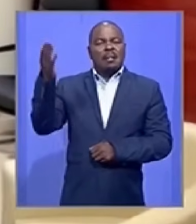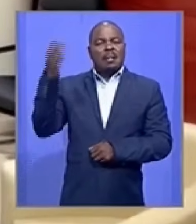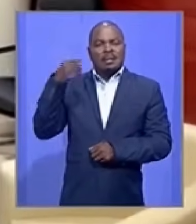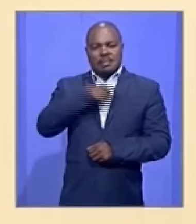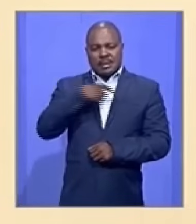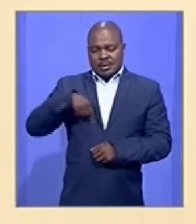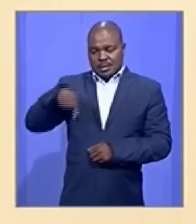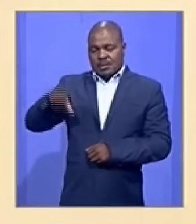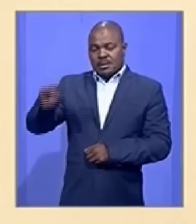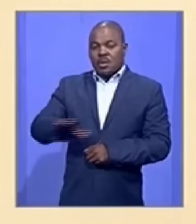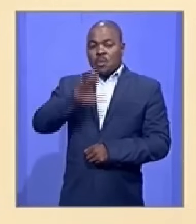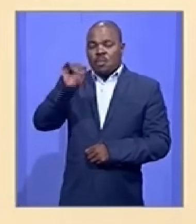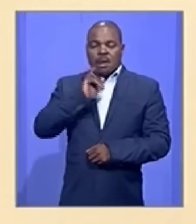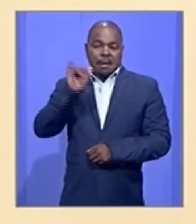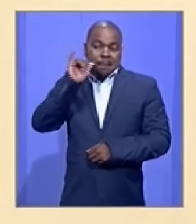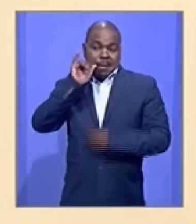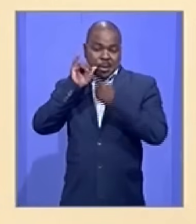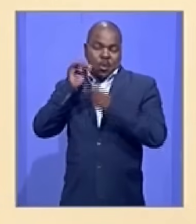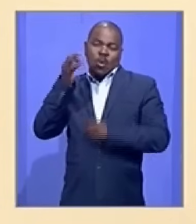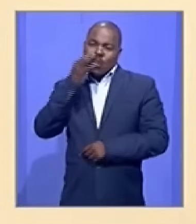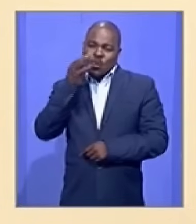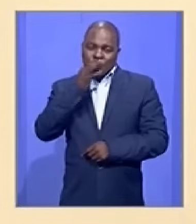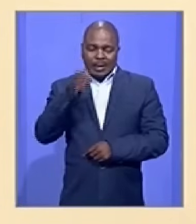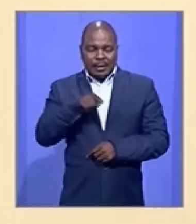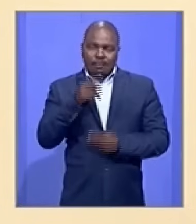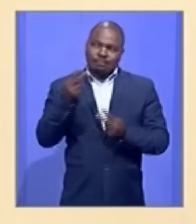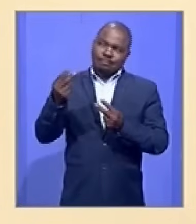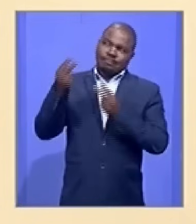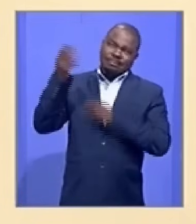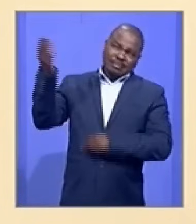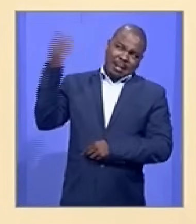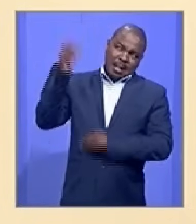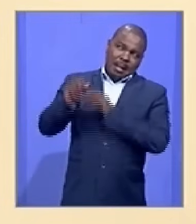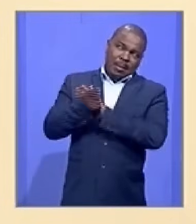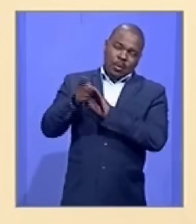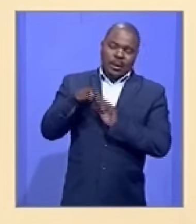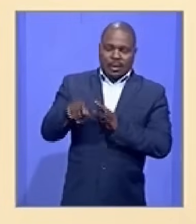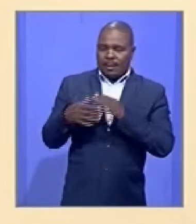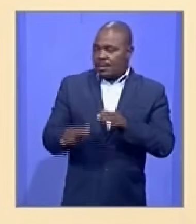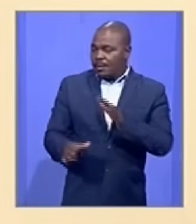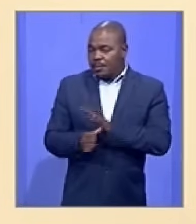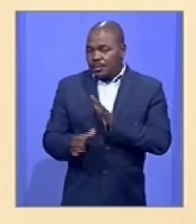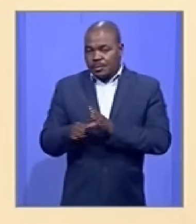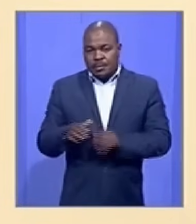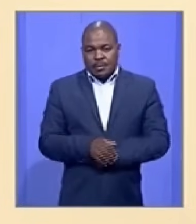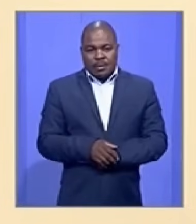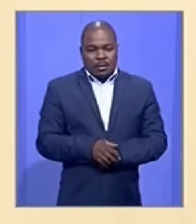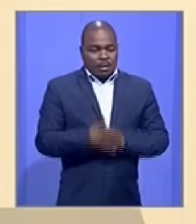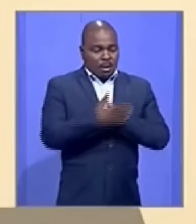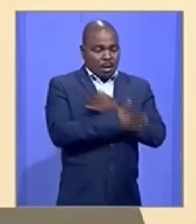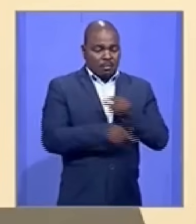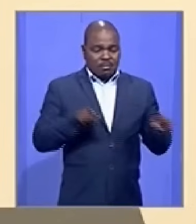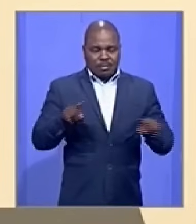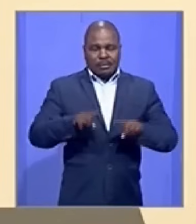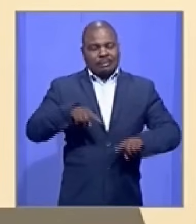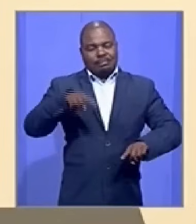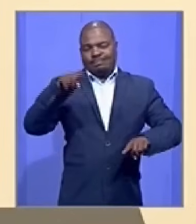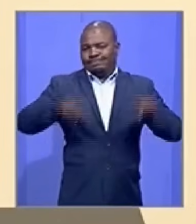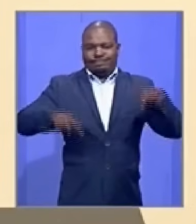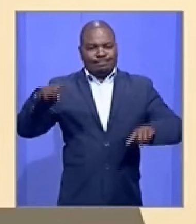naha ya Afrika Borwa Thabo Mbeki o re sehopotso sena ke sa bohlokwa. All our countries are diverse countries.